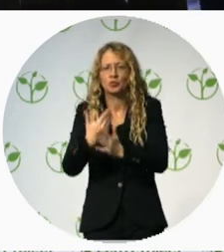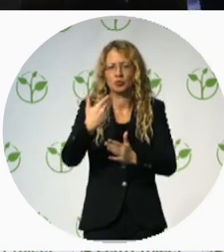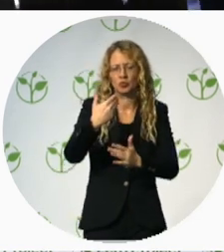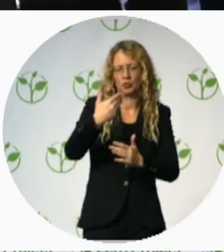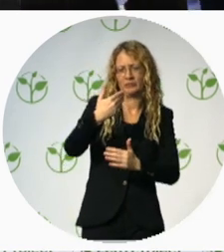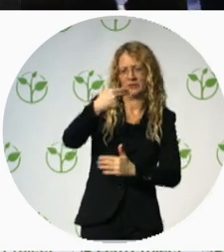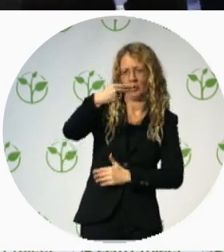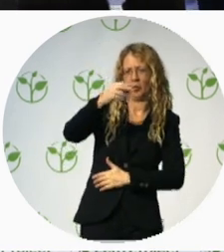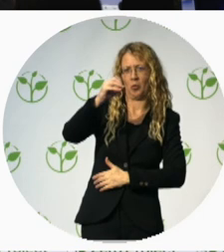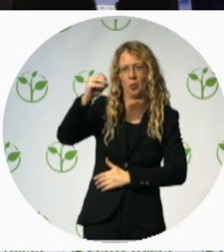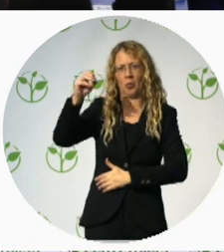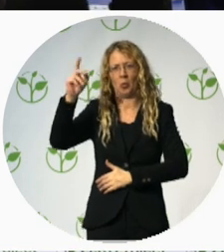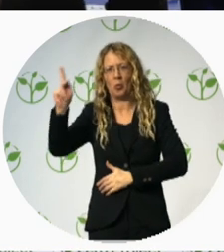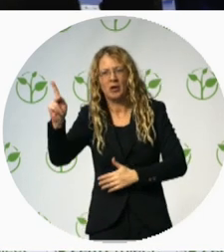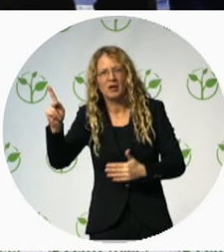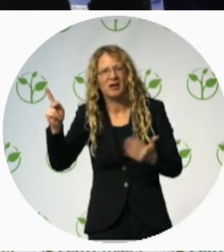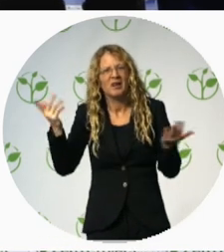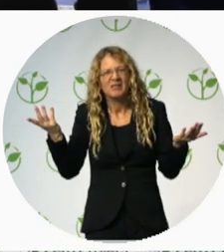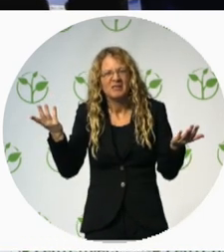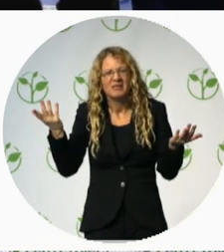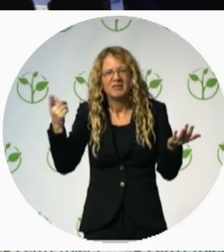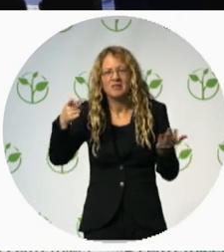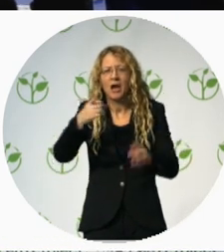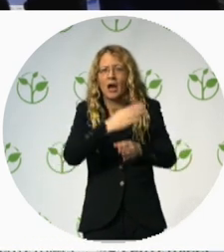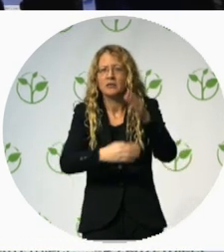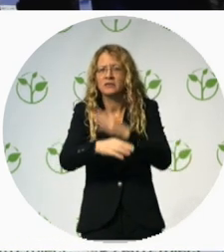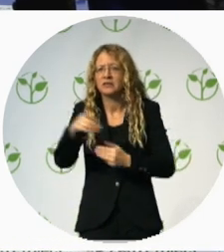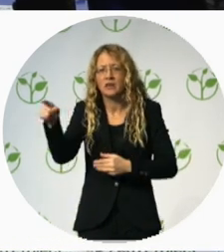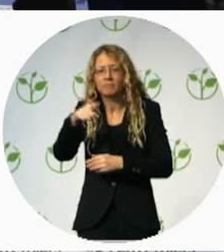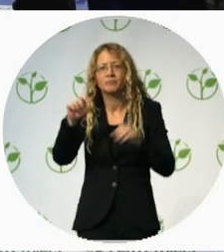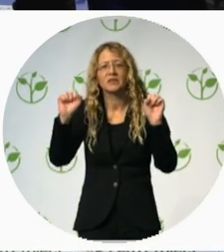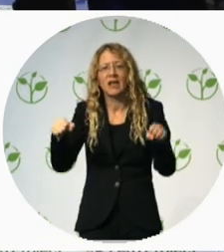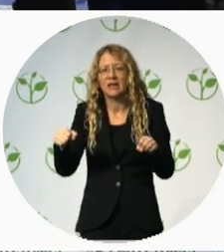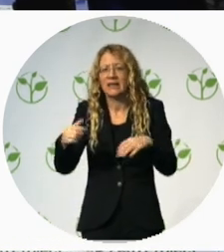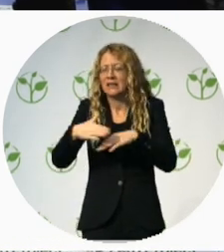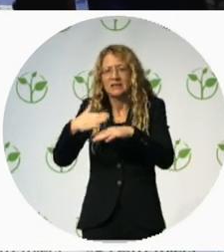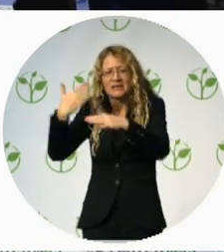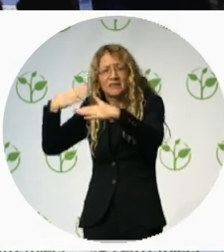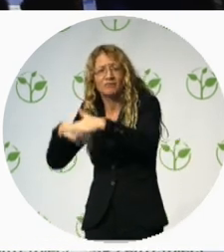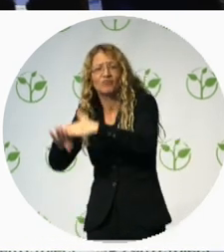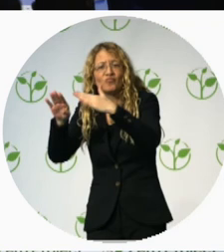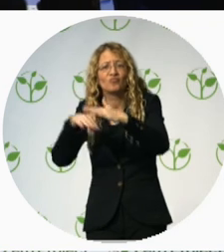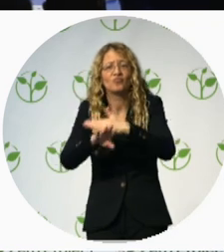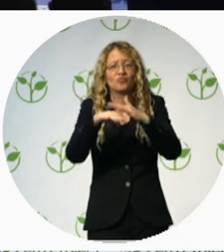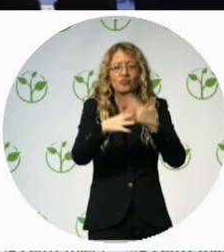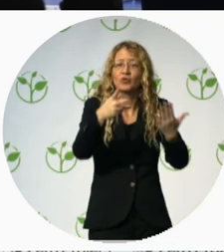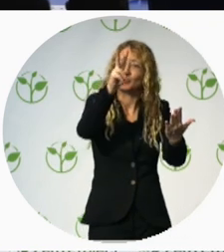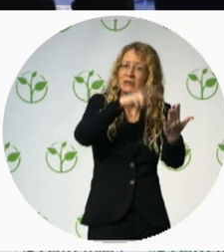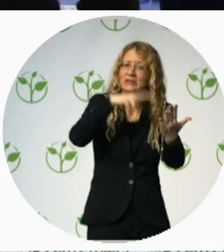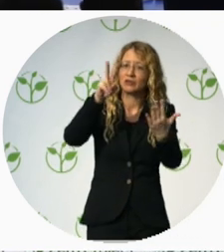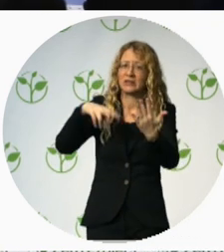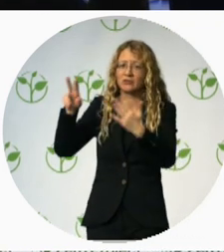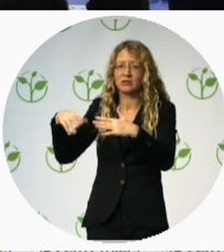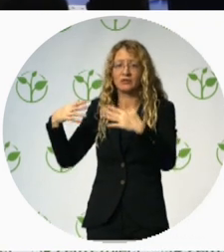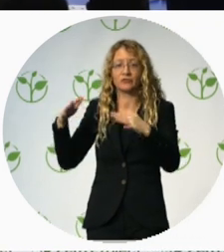various disabilities. Since its start in 2016 until 2017, NewsHook has gained 8,000 users who have